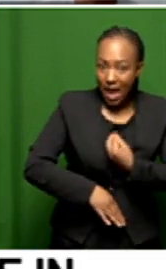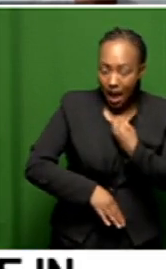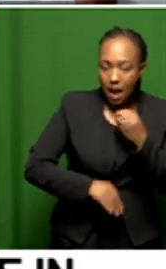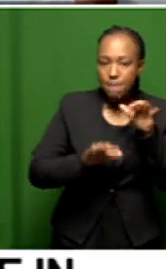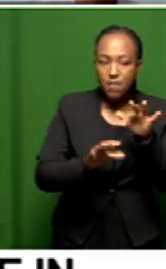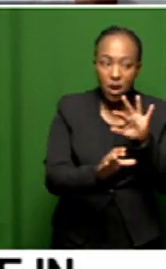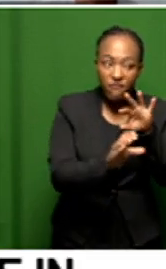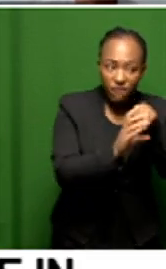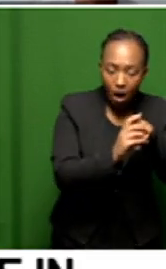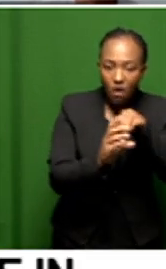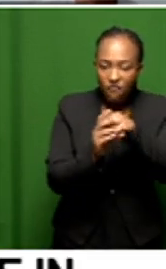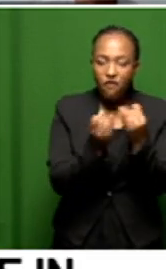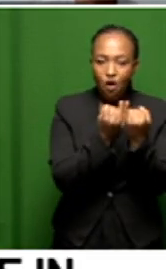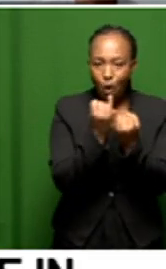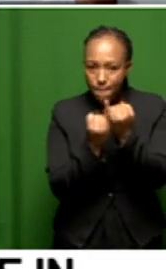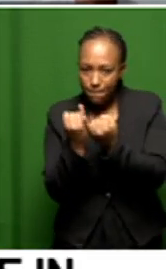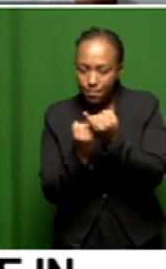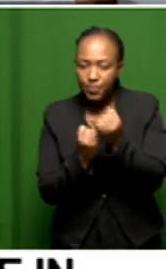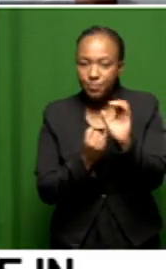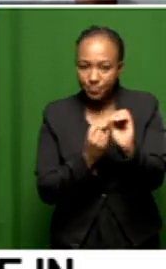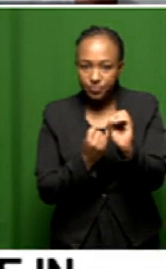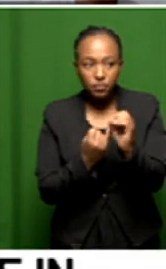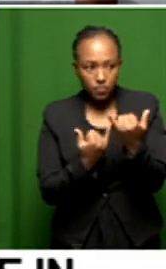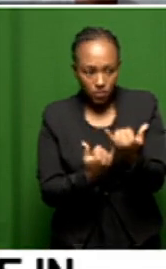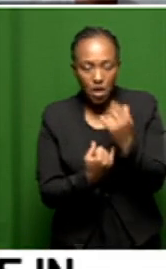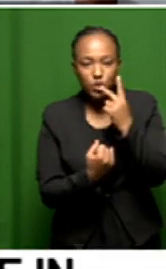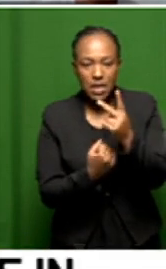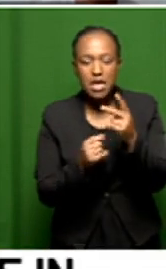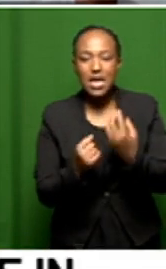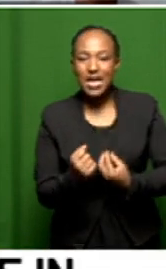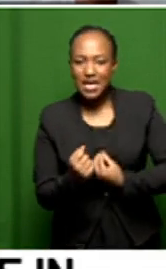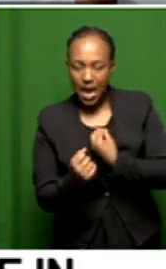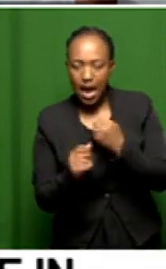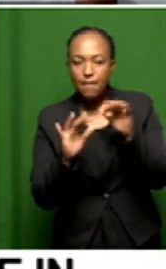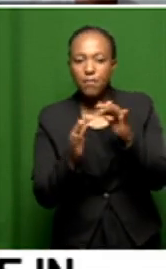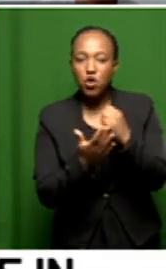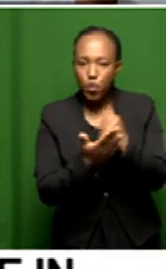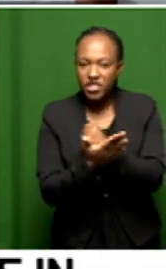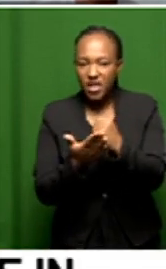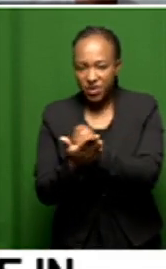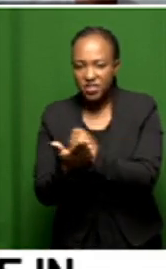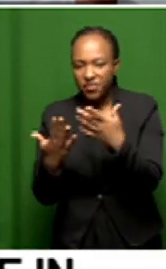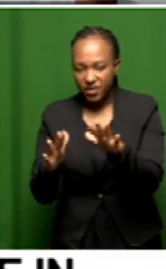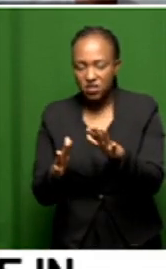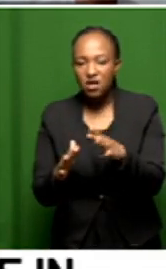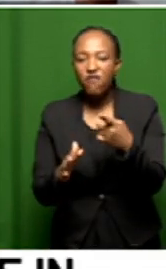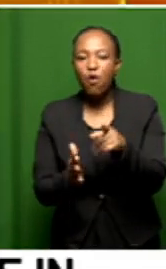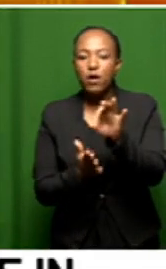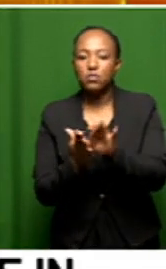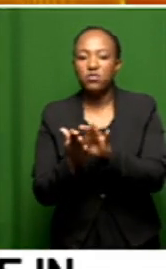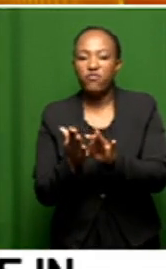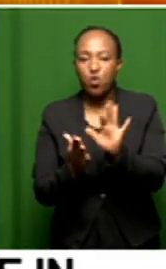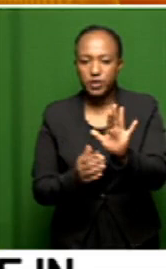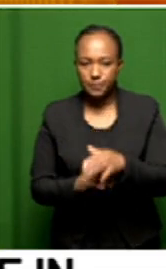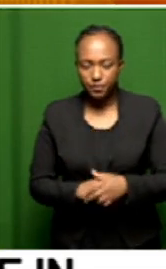contesting, I think that is why we are seeing more young people registering to vote. To the point of